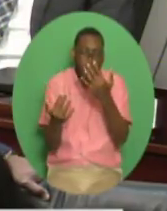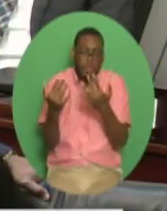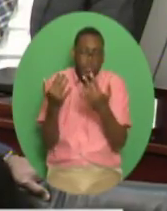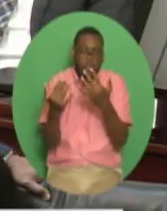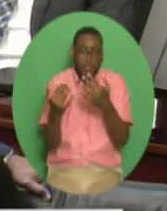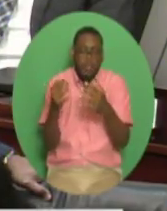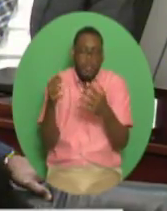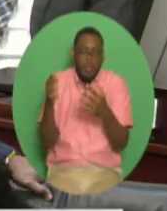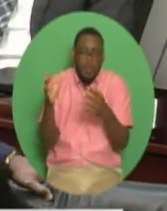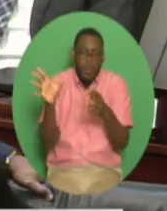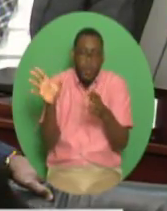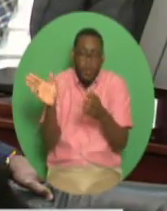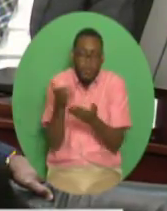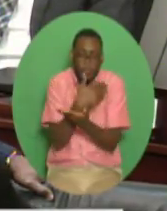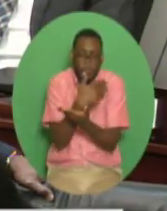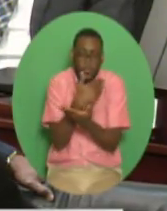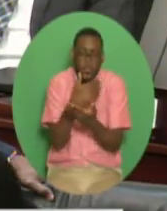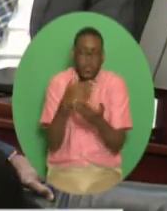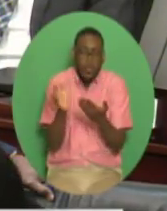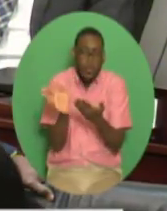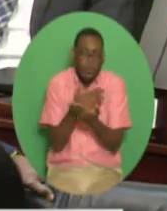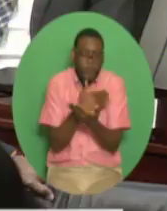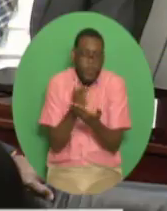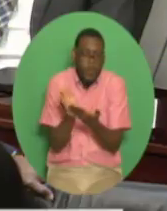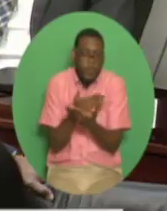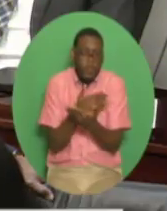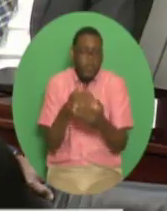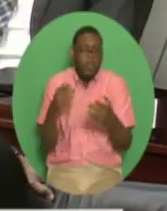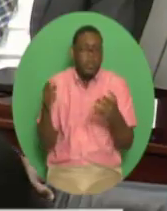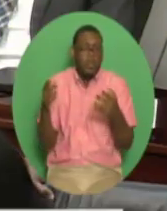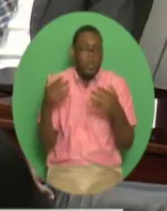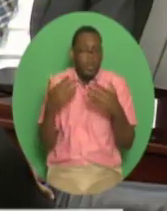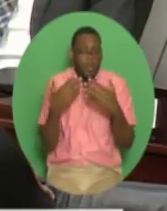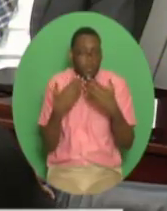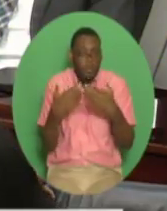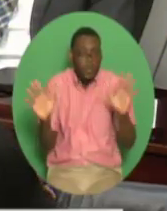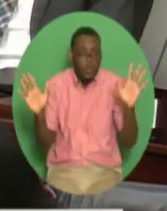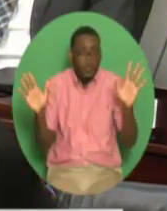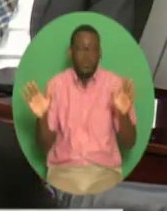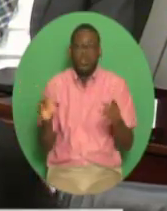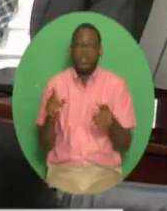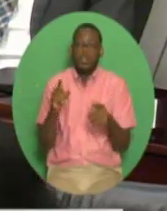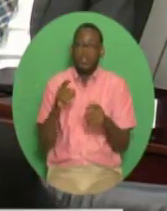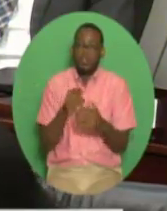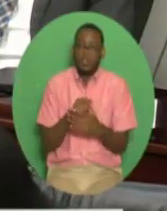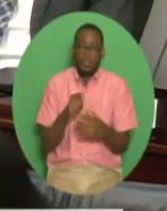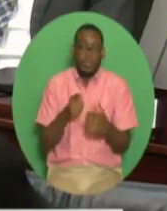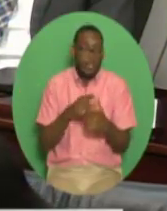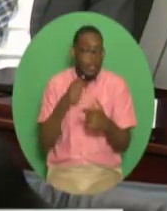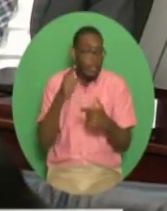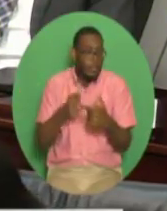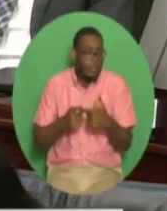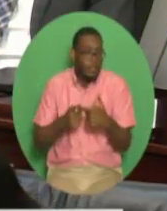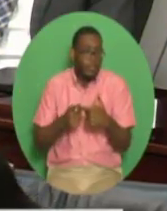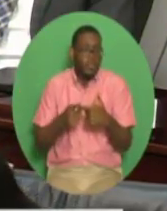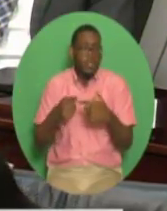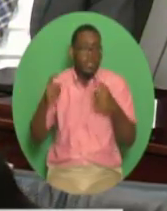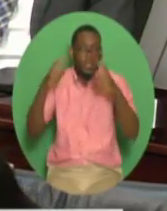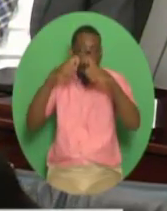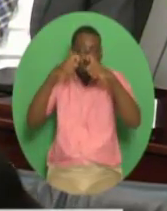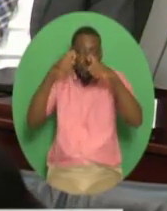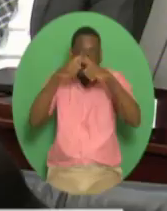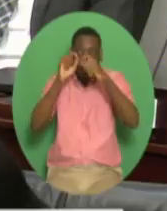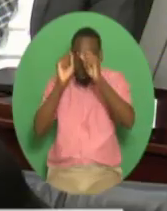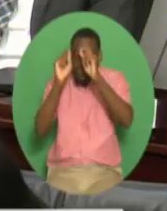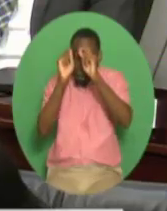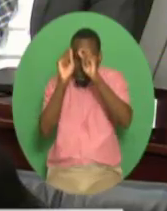demolished. And as soon as that exercise has been completed, we are going to reconnect the electricity supply to other